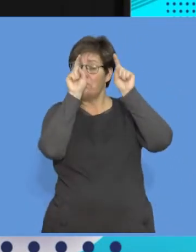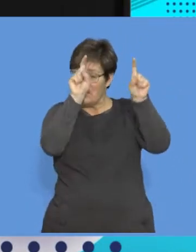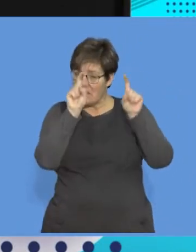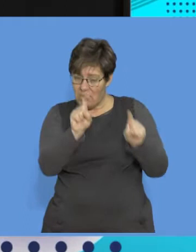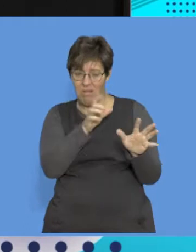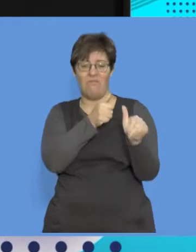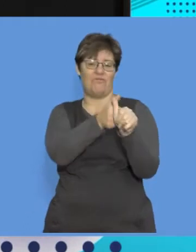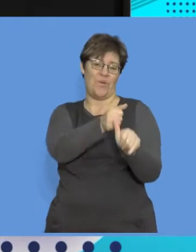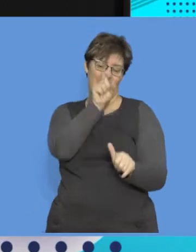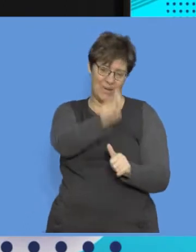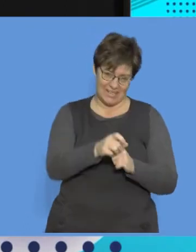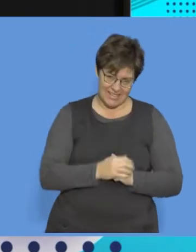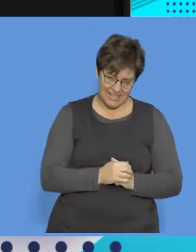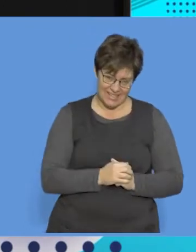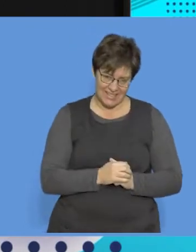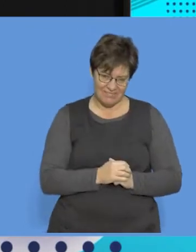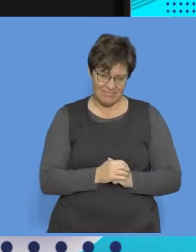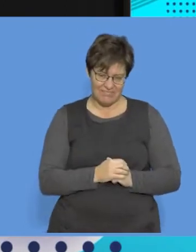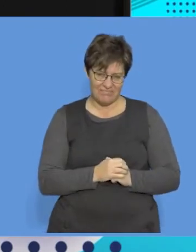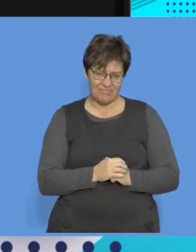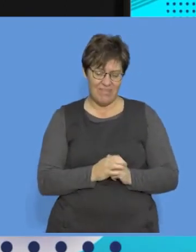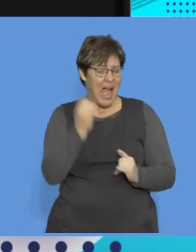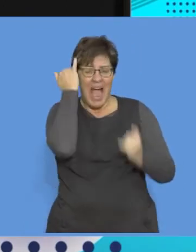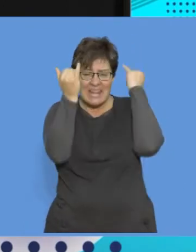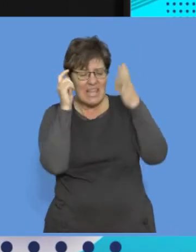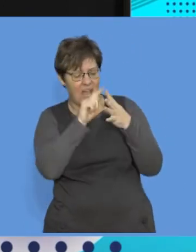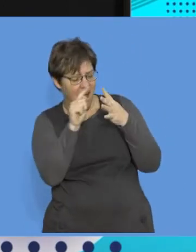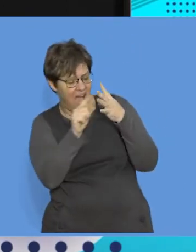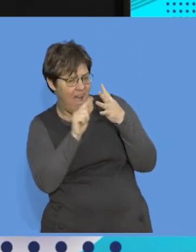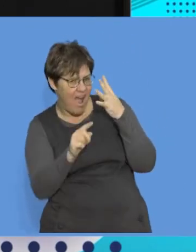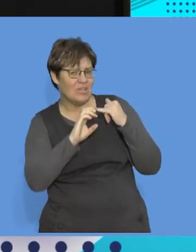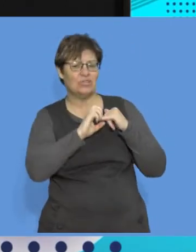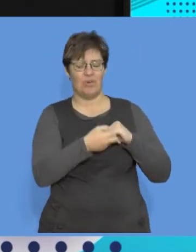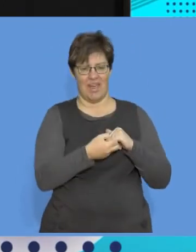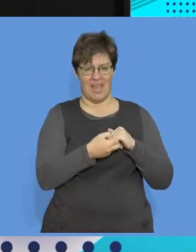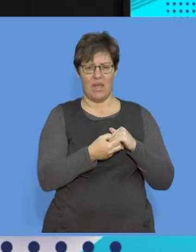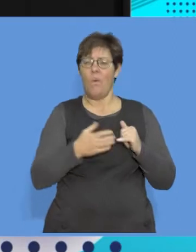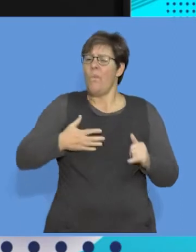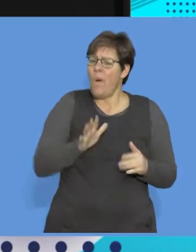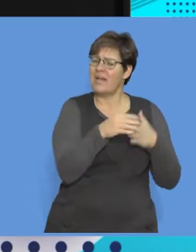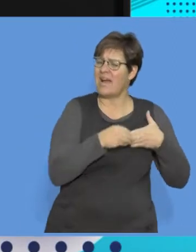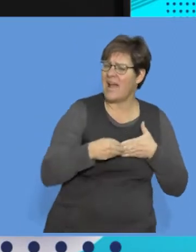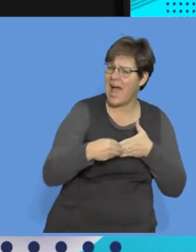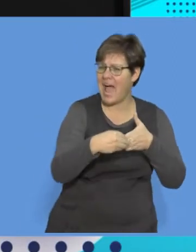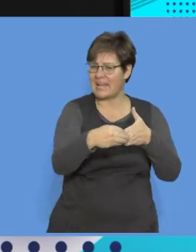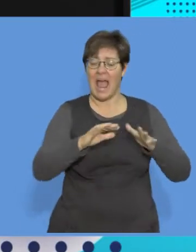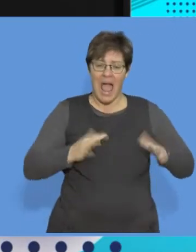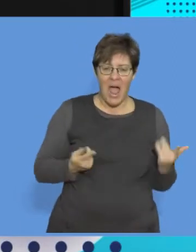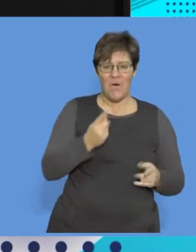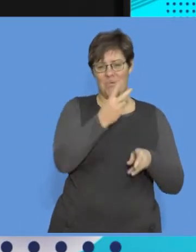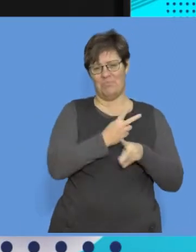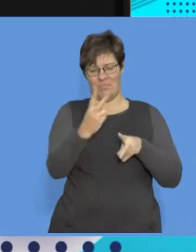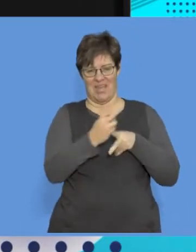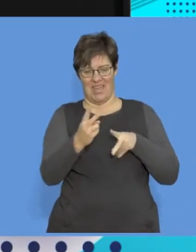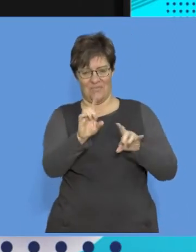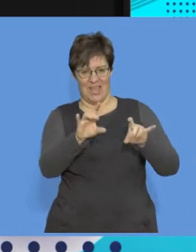particular lesson to say, try these ideas, and here's some guidance to help you in your preparation